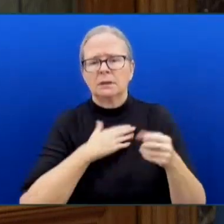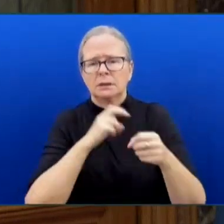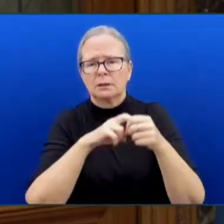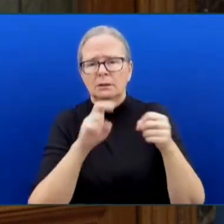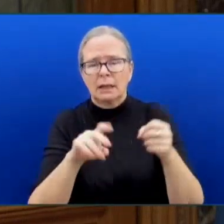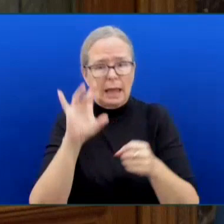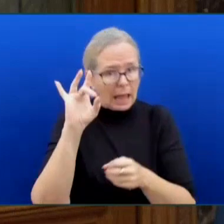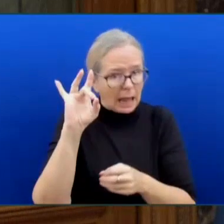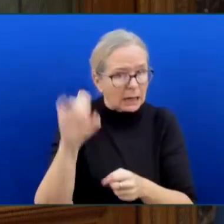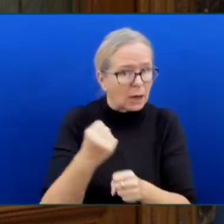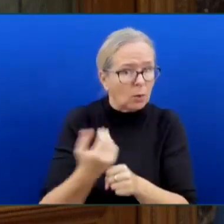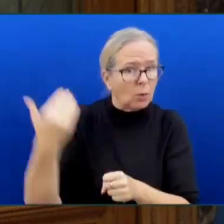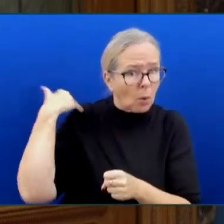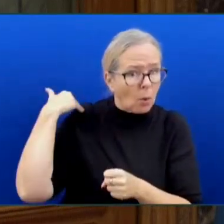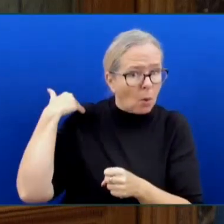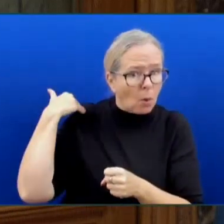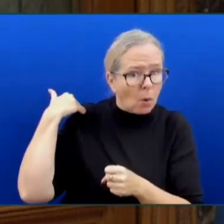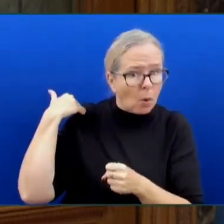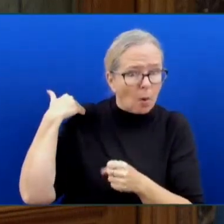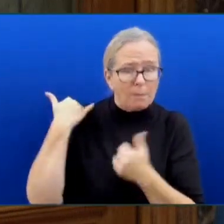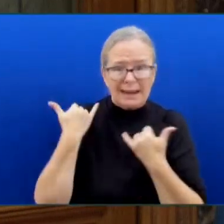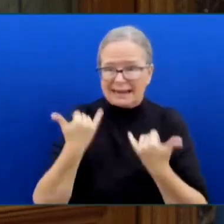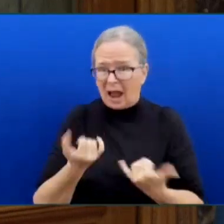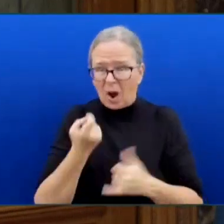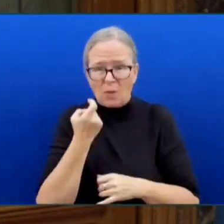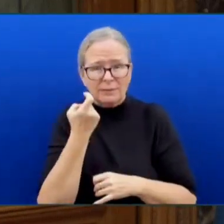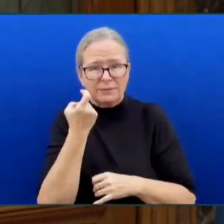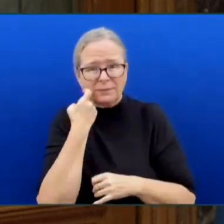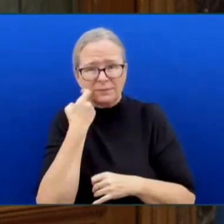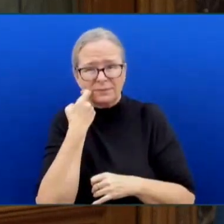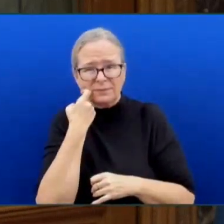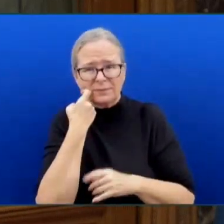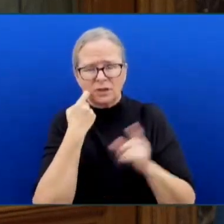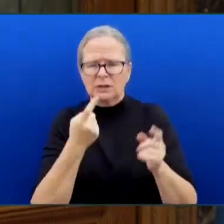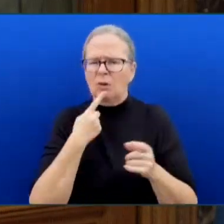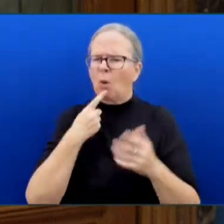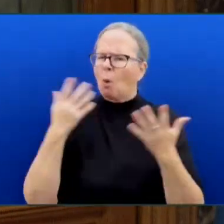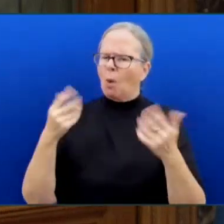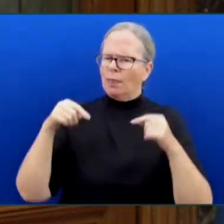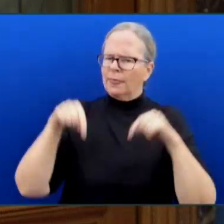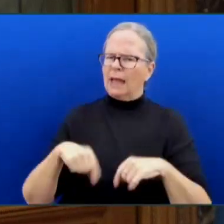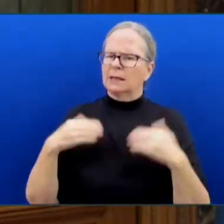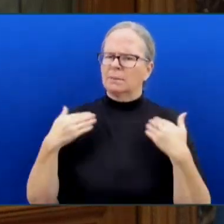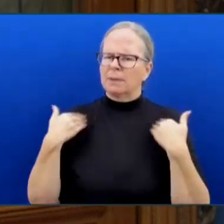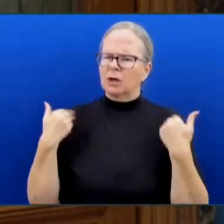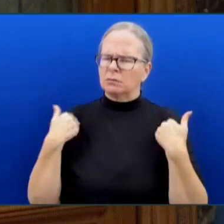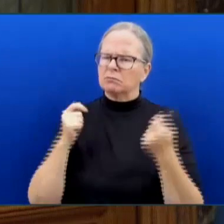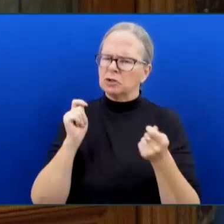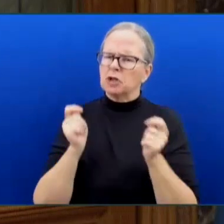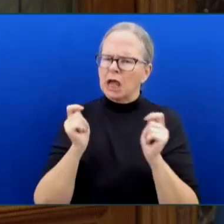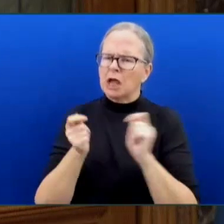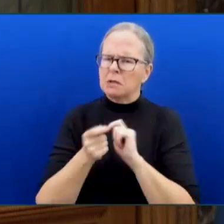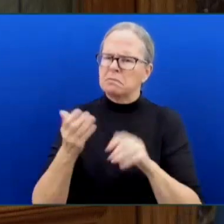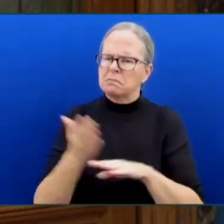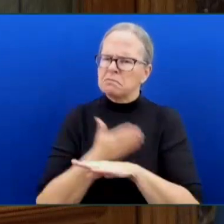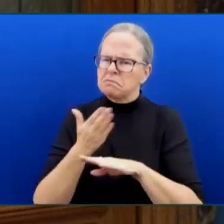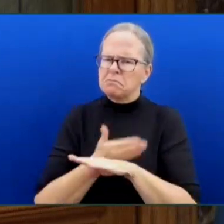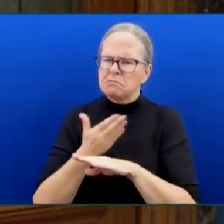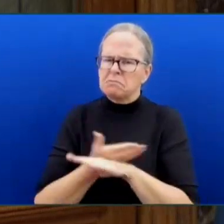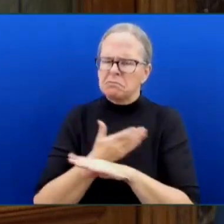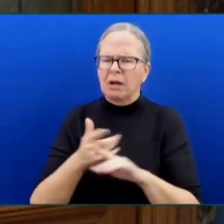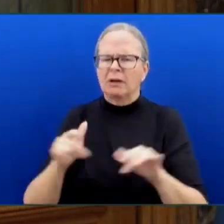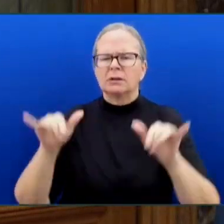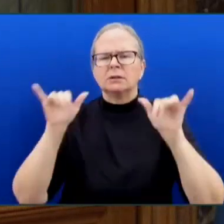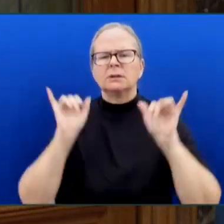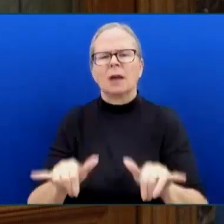just made that this ministry is undergoing transformation, reports continue rolling in describing the awful neglect and